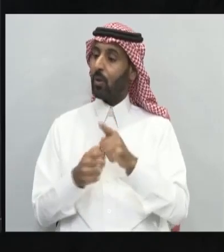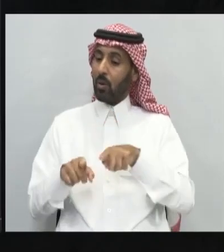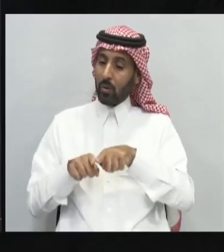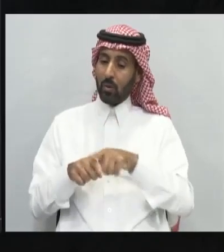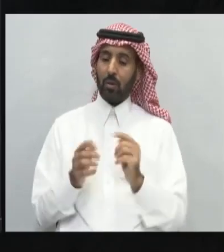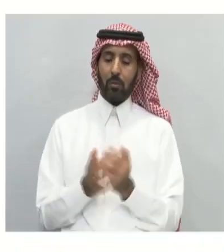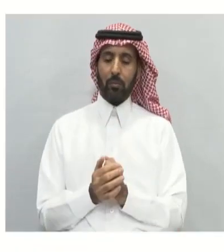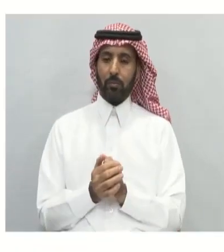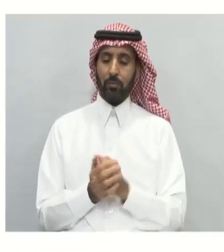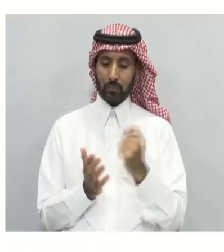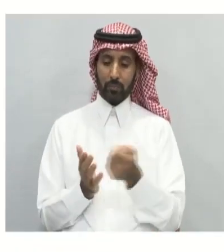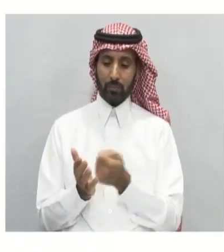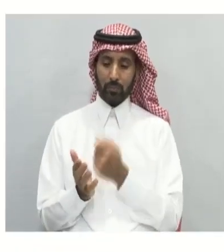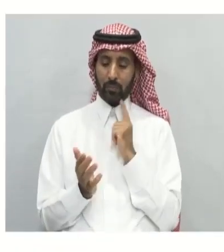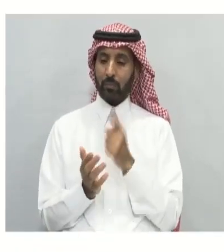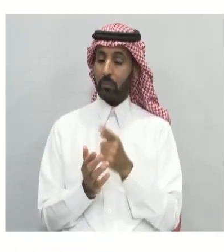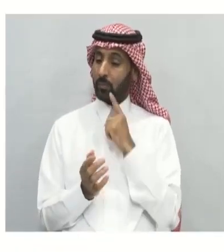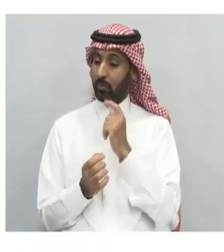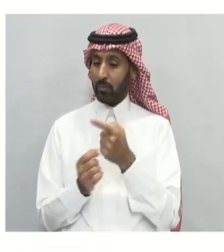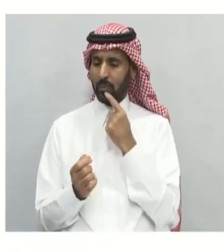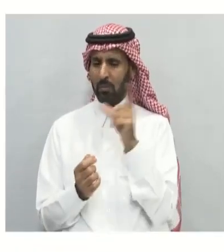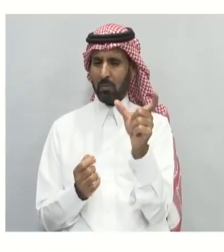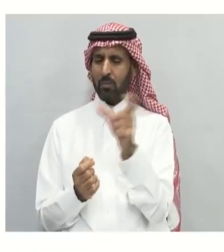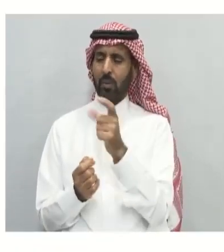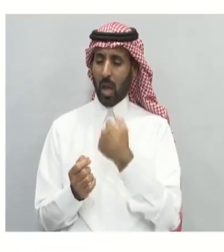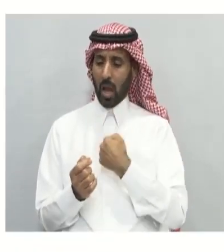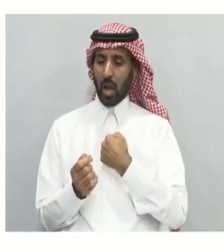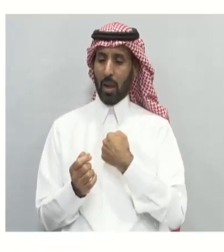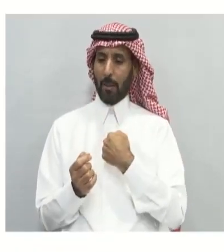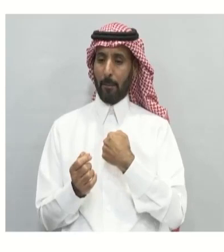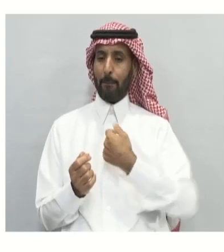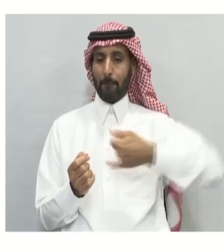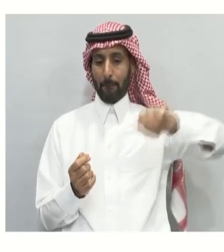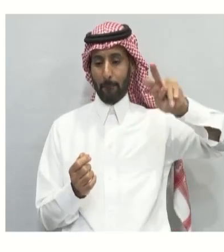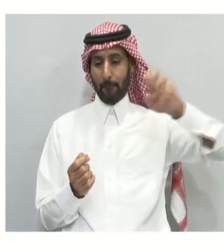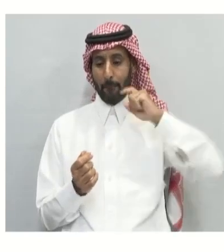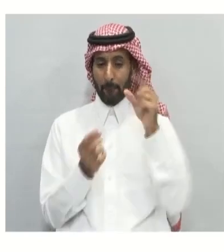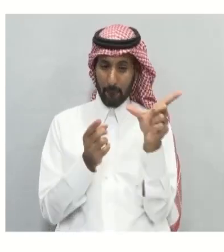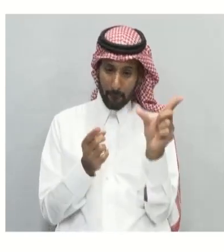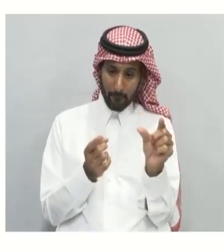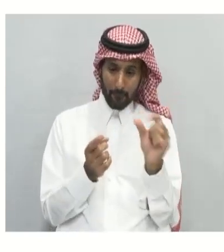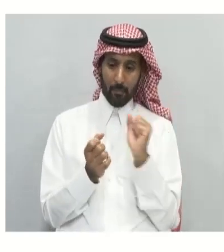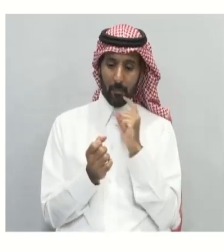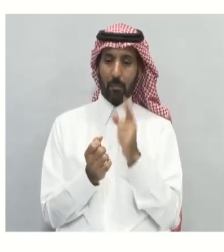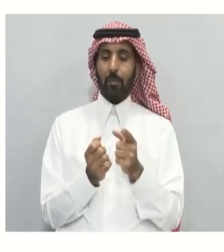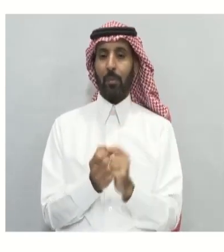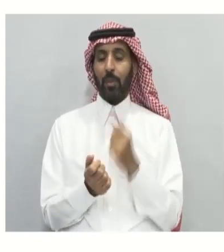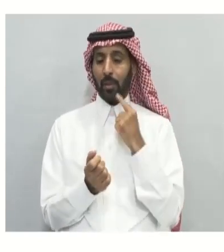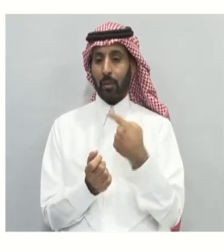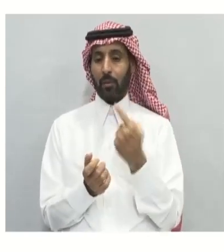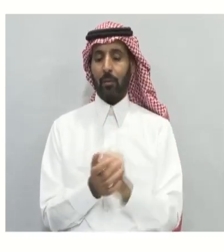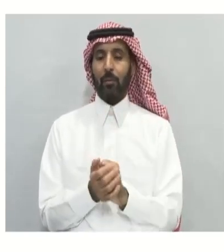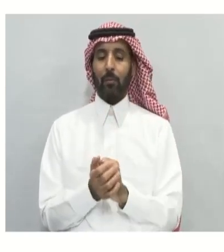and friends. You can use contracted forms, instead of I am, and as if you were